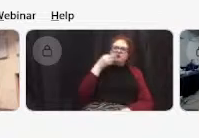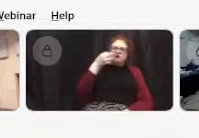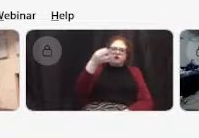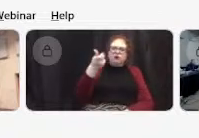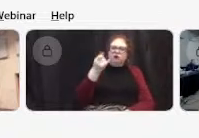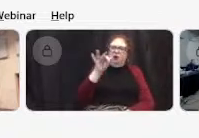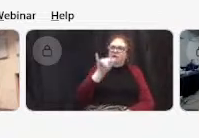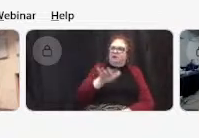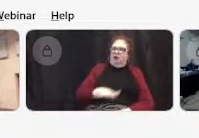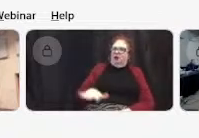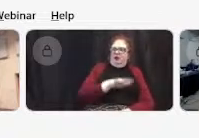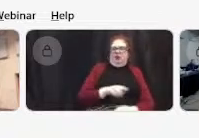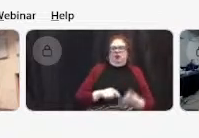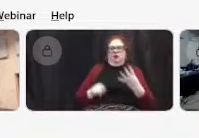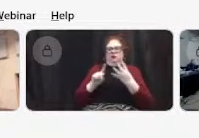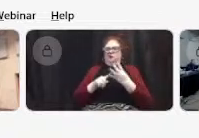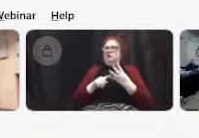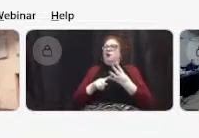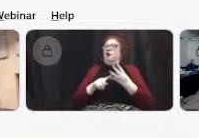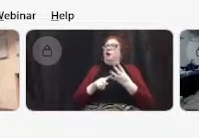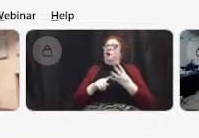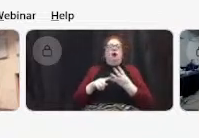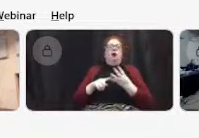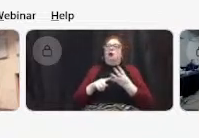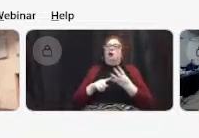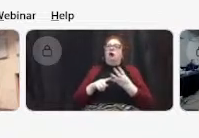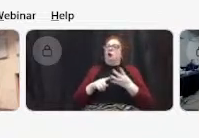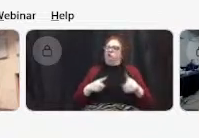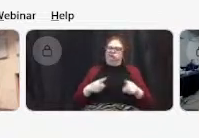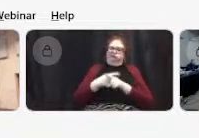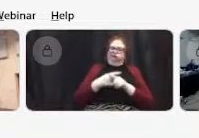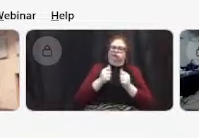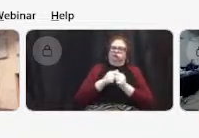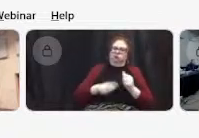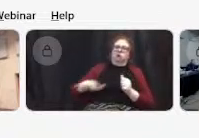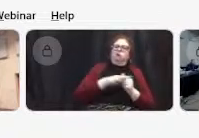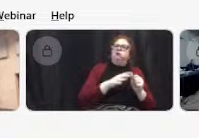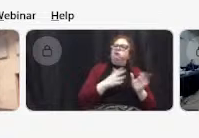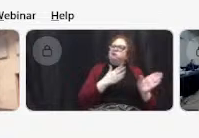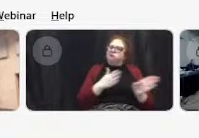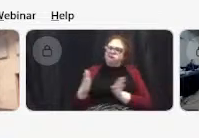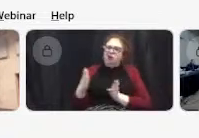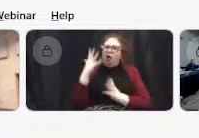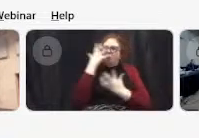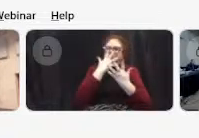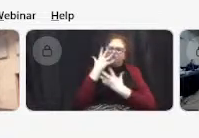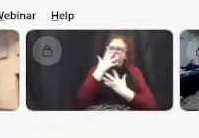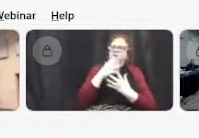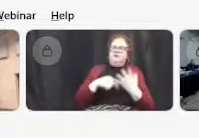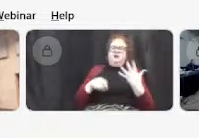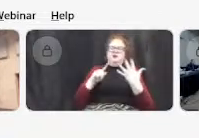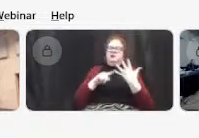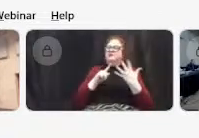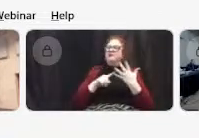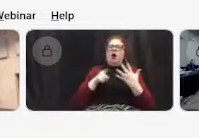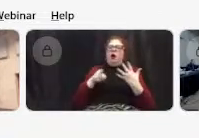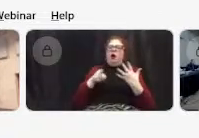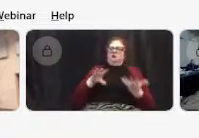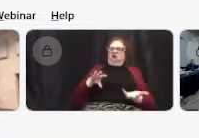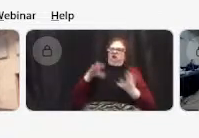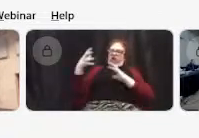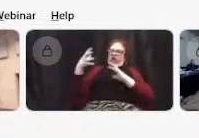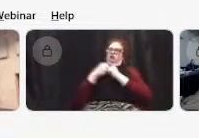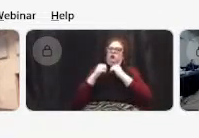planning of the land surrounding the property, and 5, create a desirable and stable environment. This area